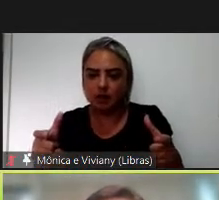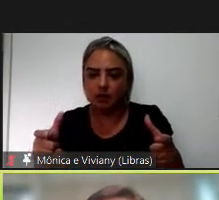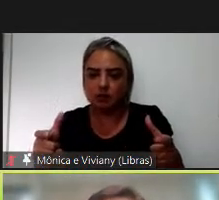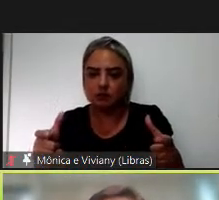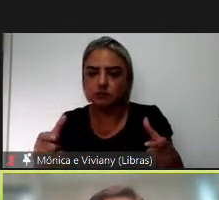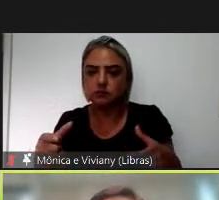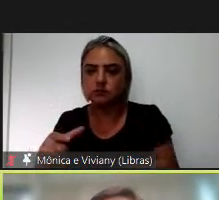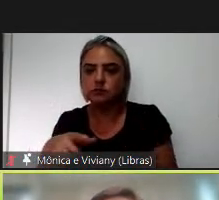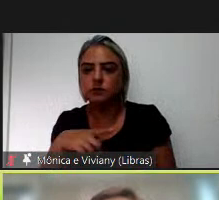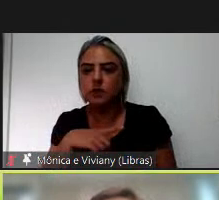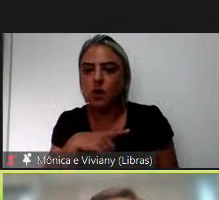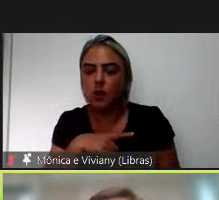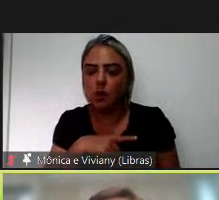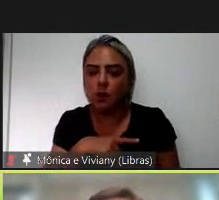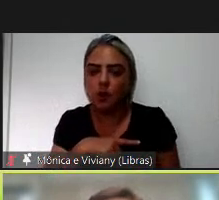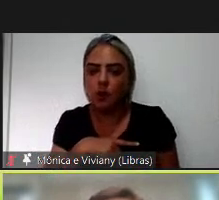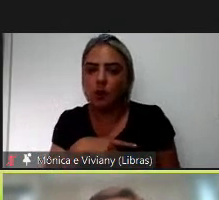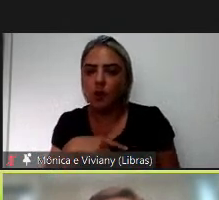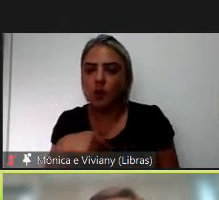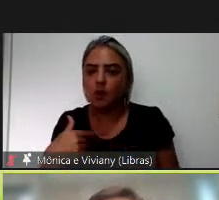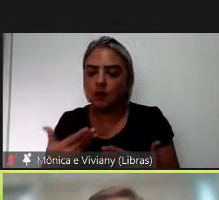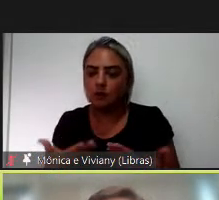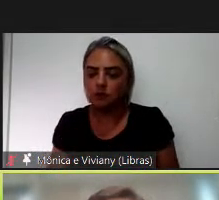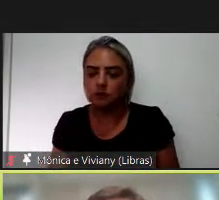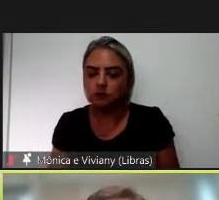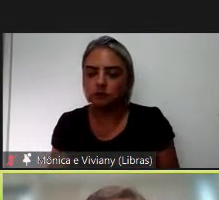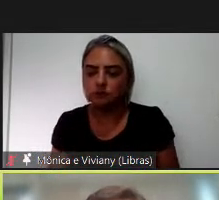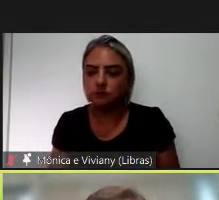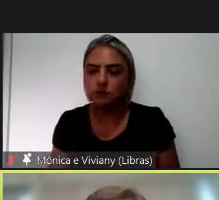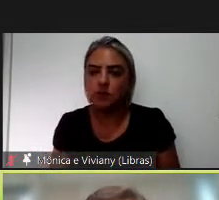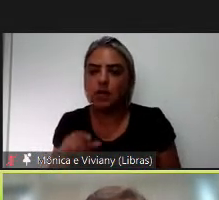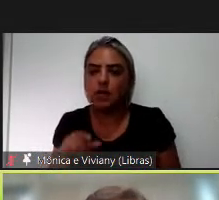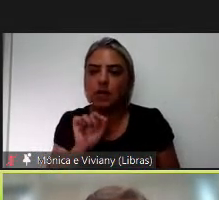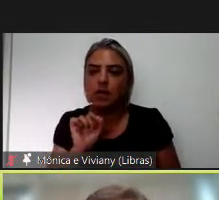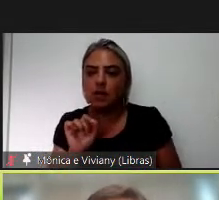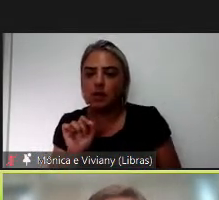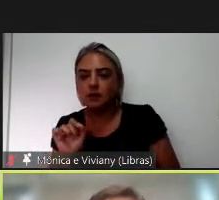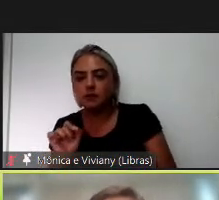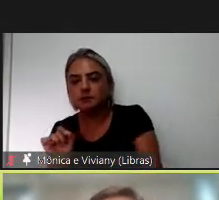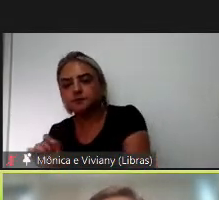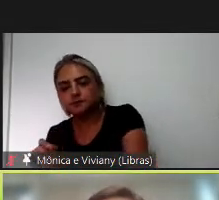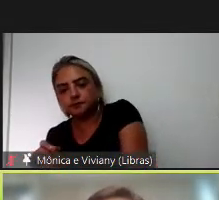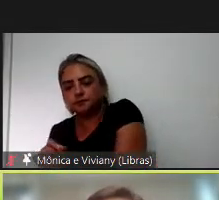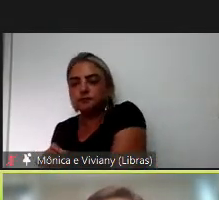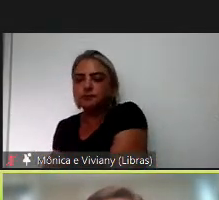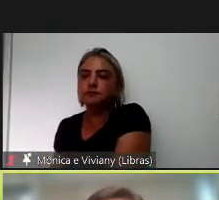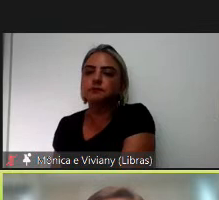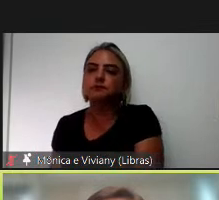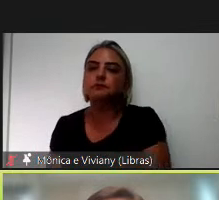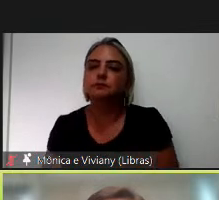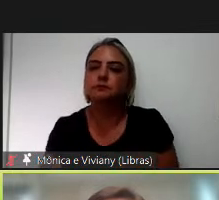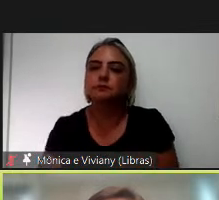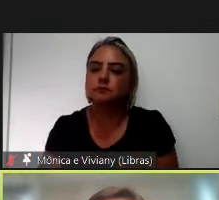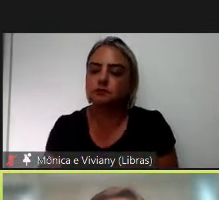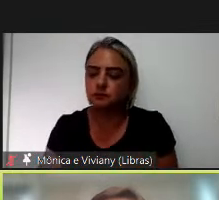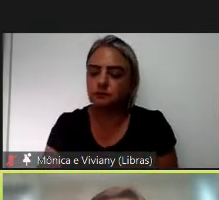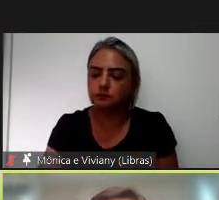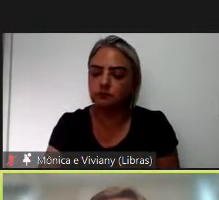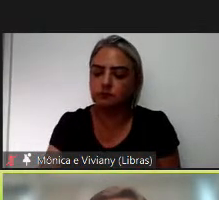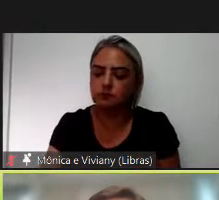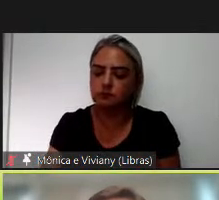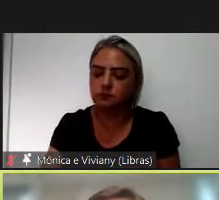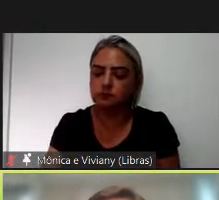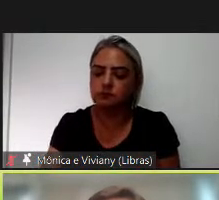make more higher than these numbers with more professionals. So we have to take care of this nutrition